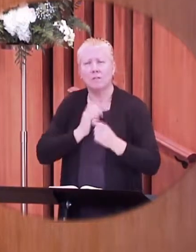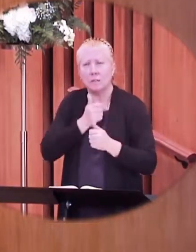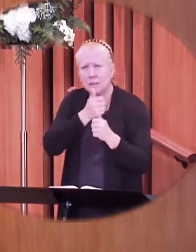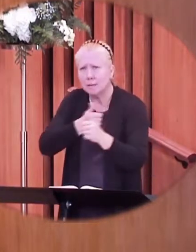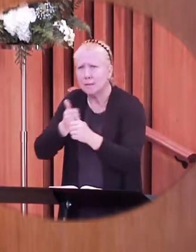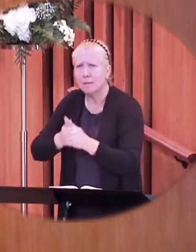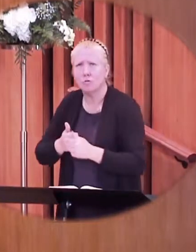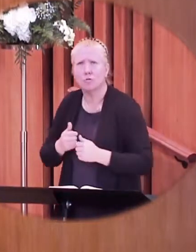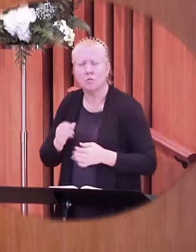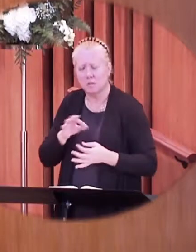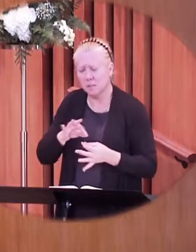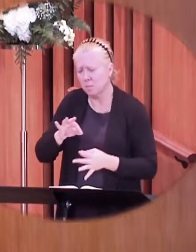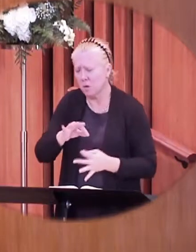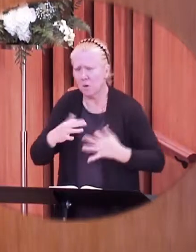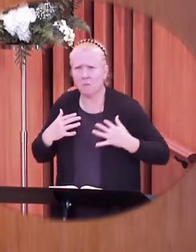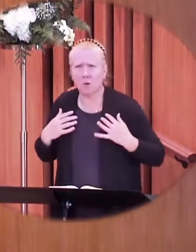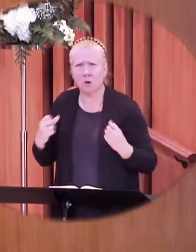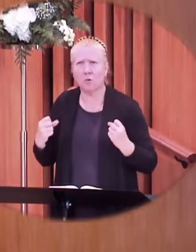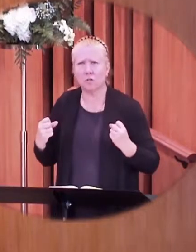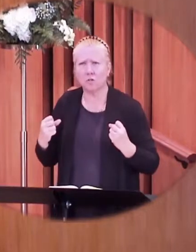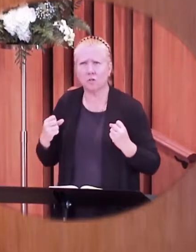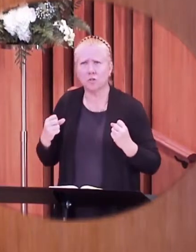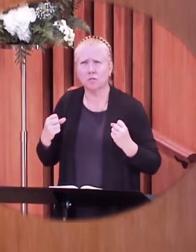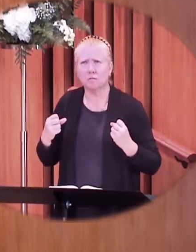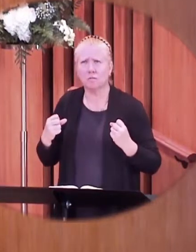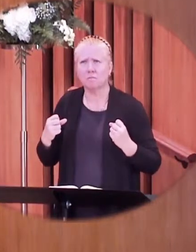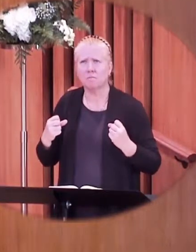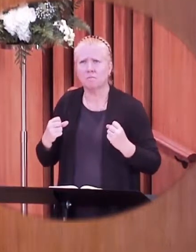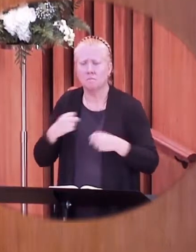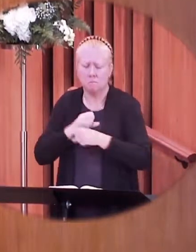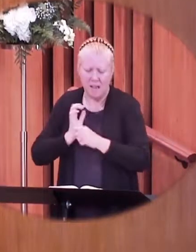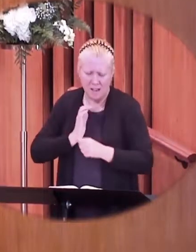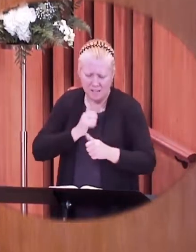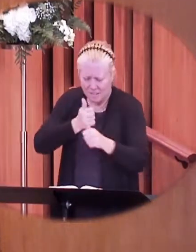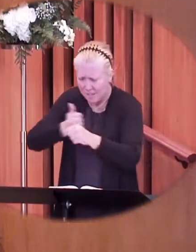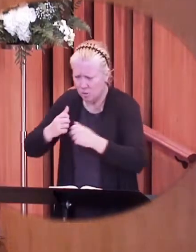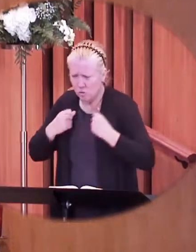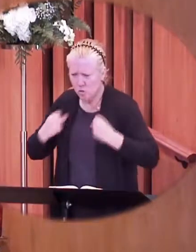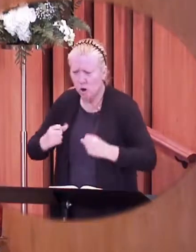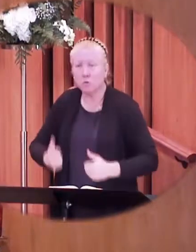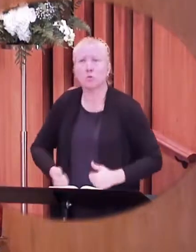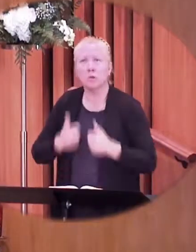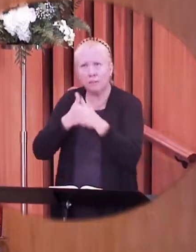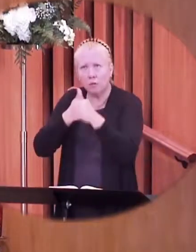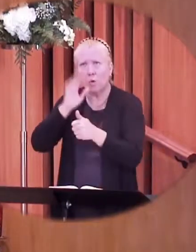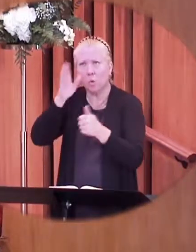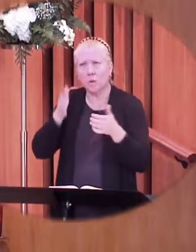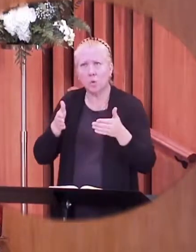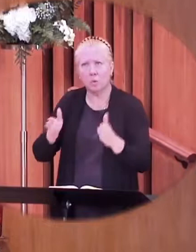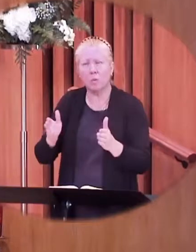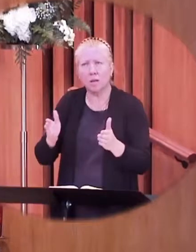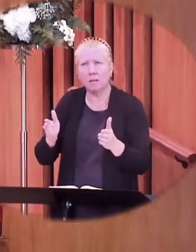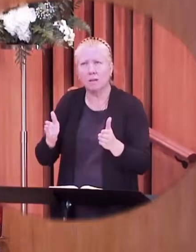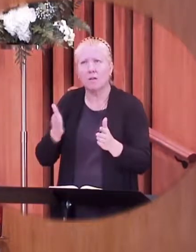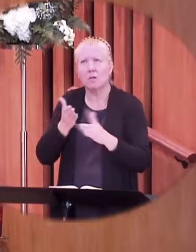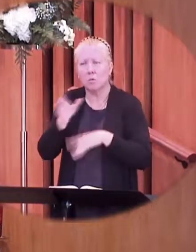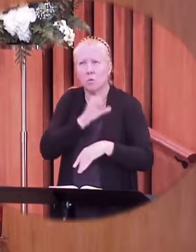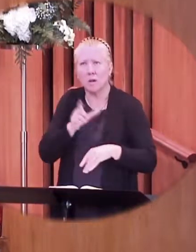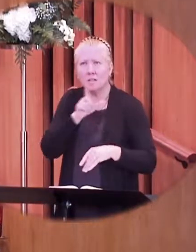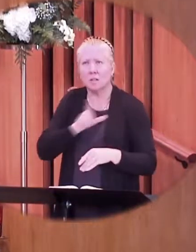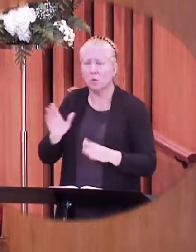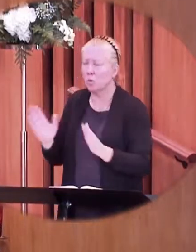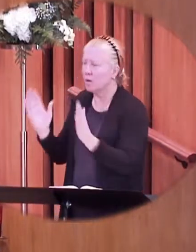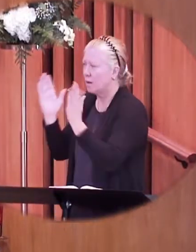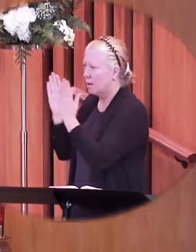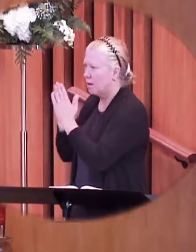and strength to live according to your will through Christ our Lord. Amen.